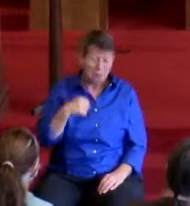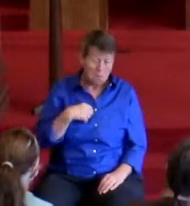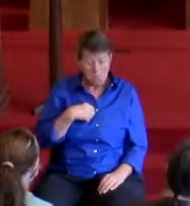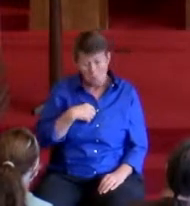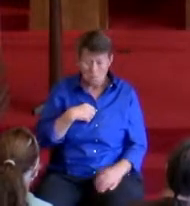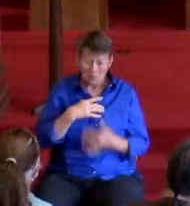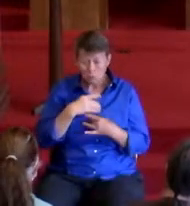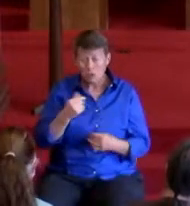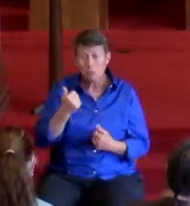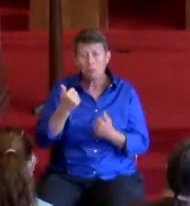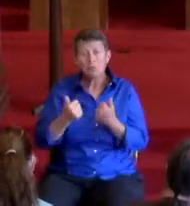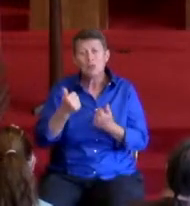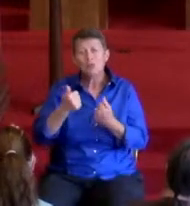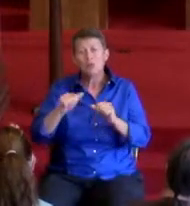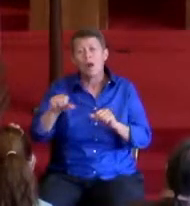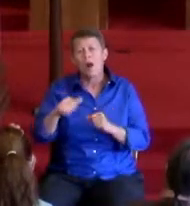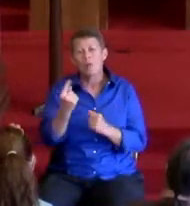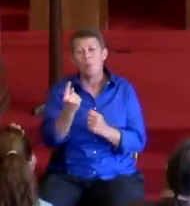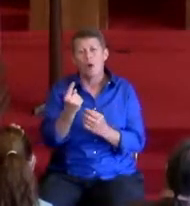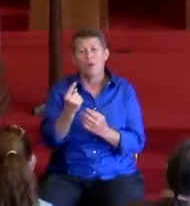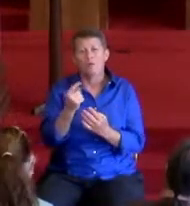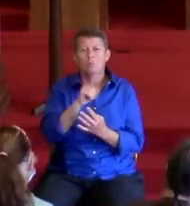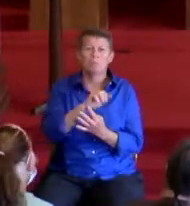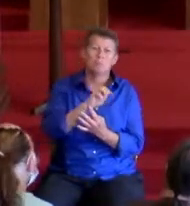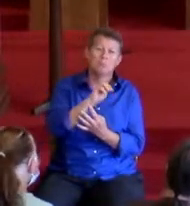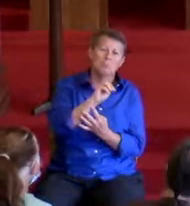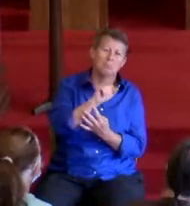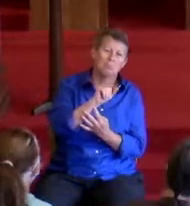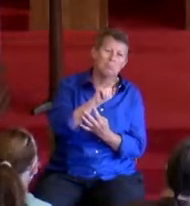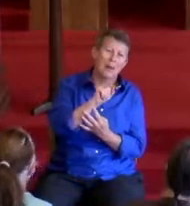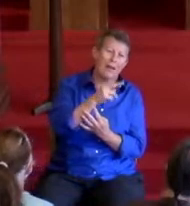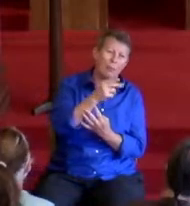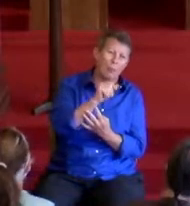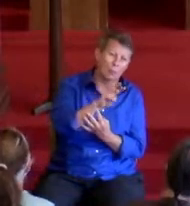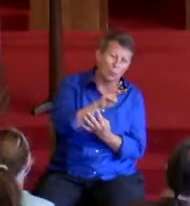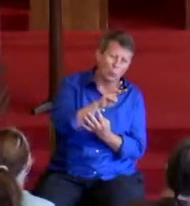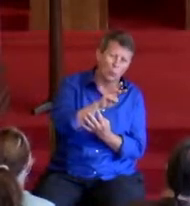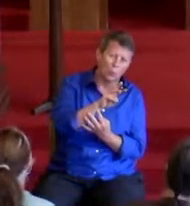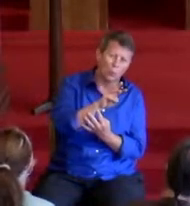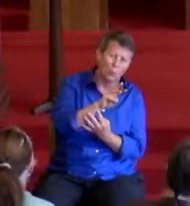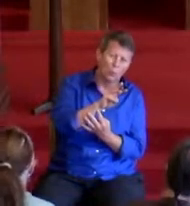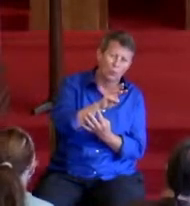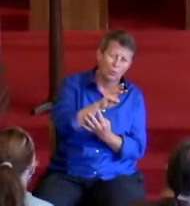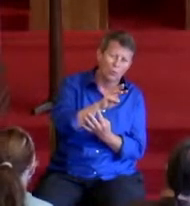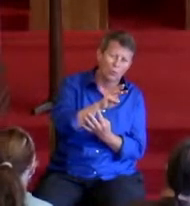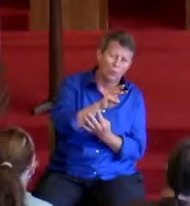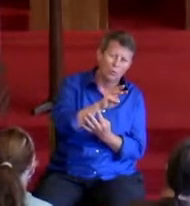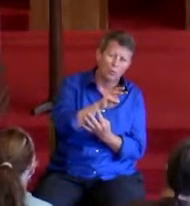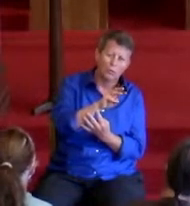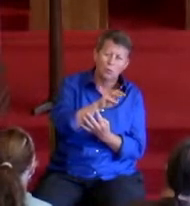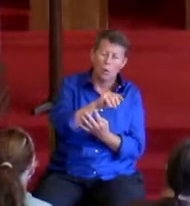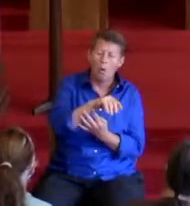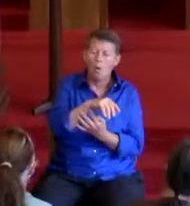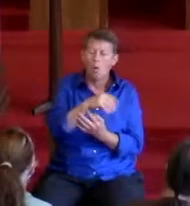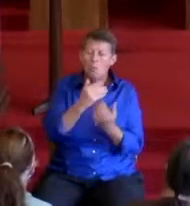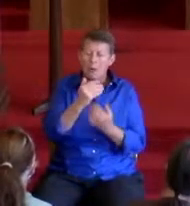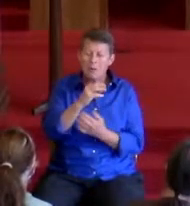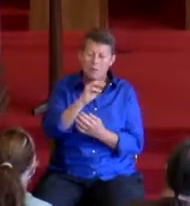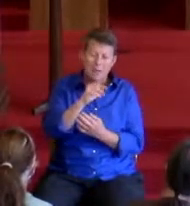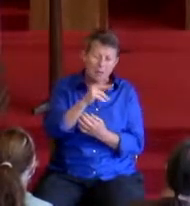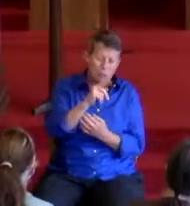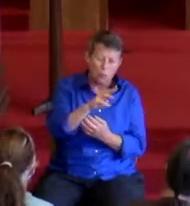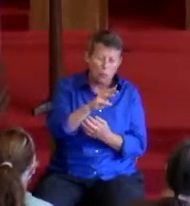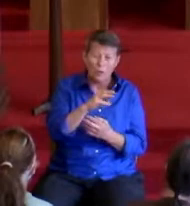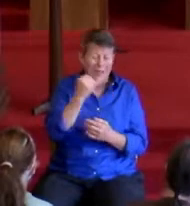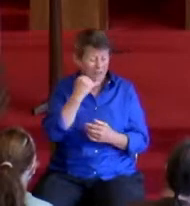try Matthew. If you don't understand it, don't worry. I don't always either. It might start making more